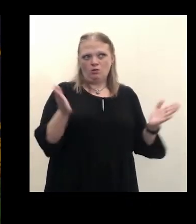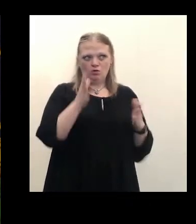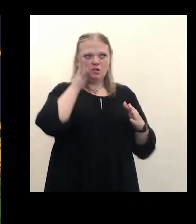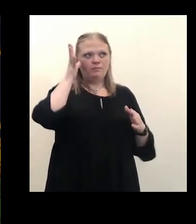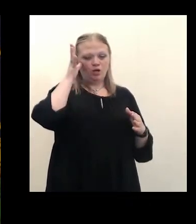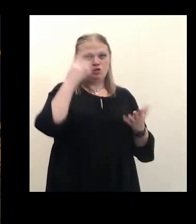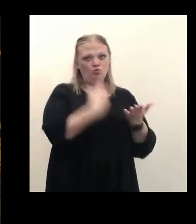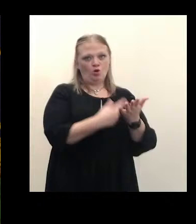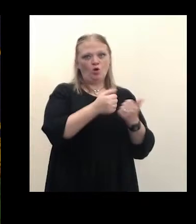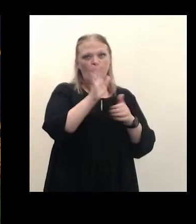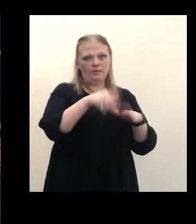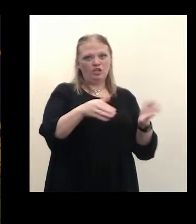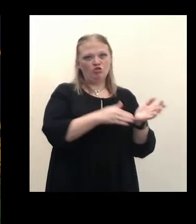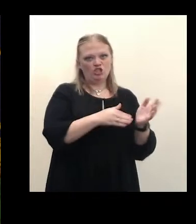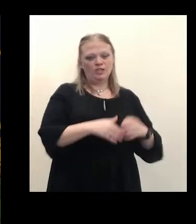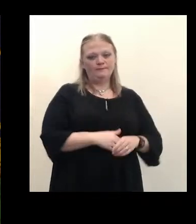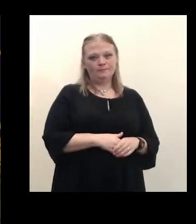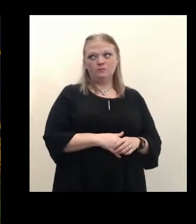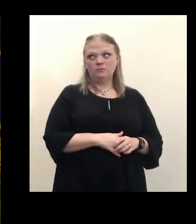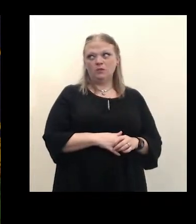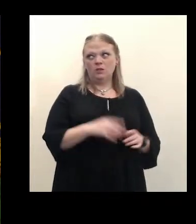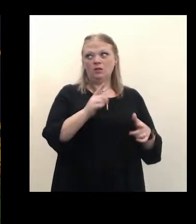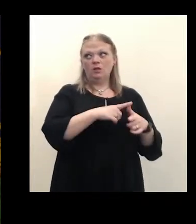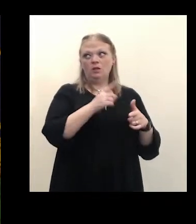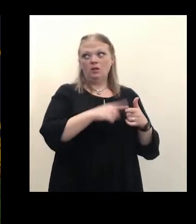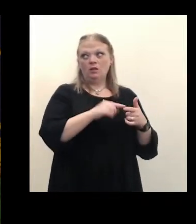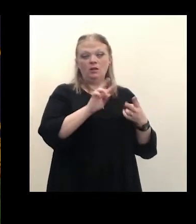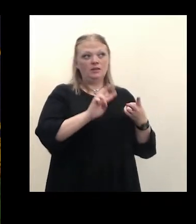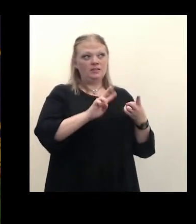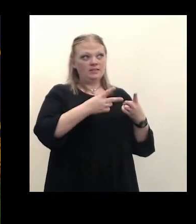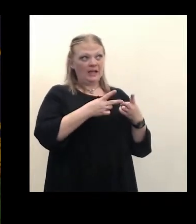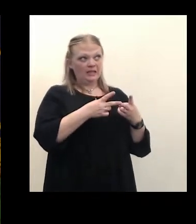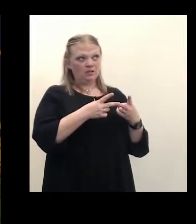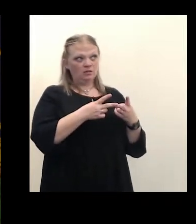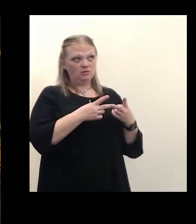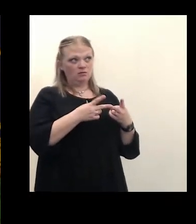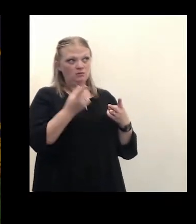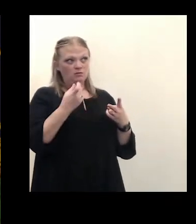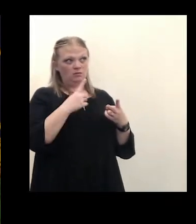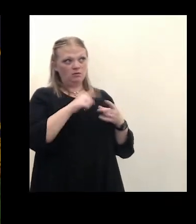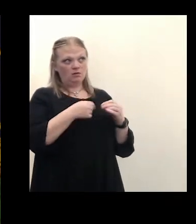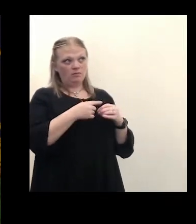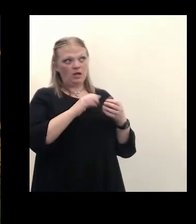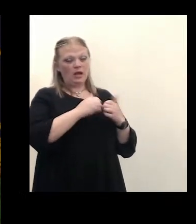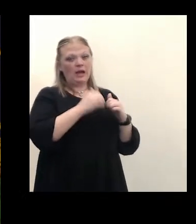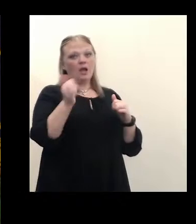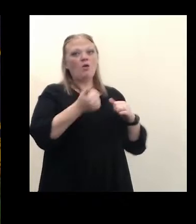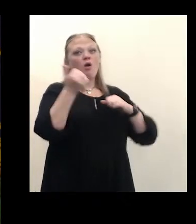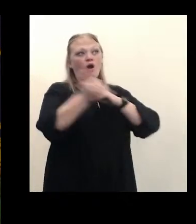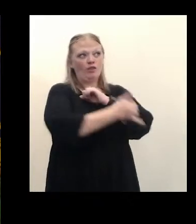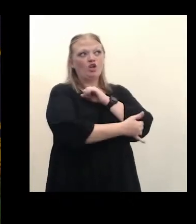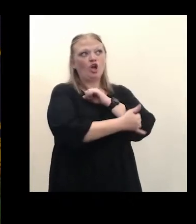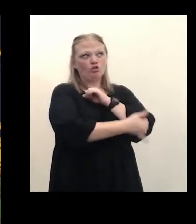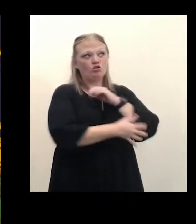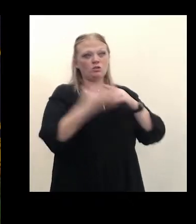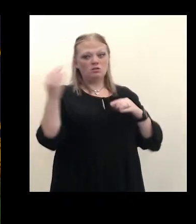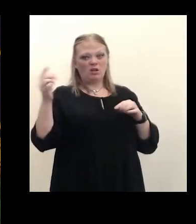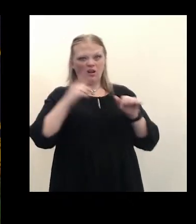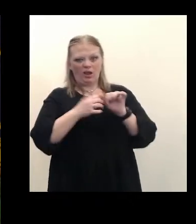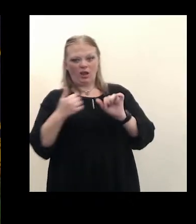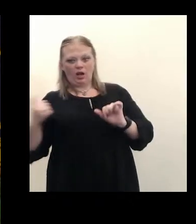their pediatrician. And then your second question was about how other countries outside.